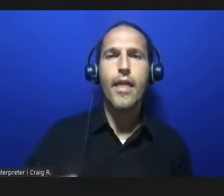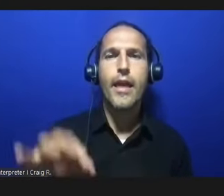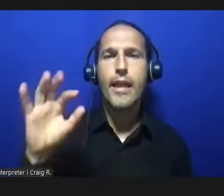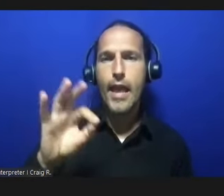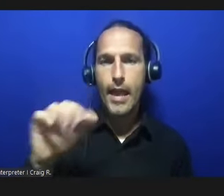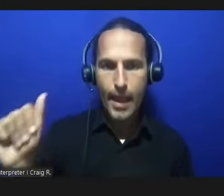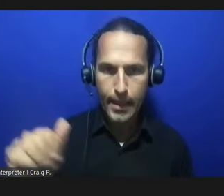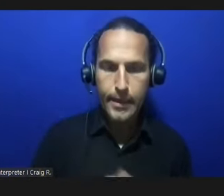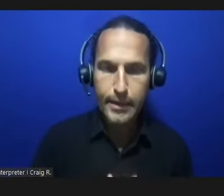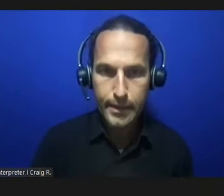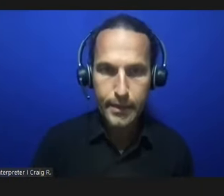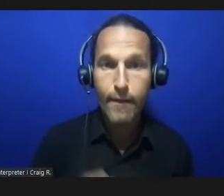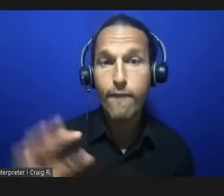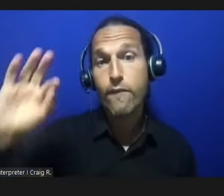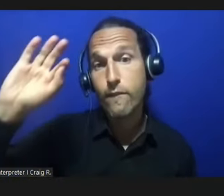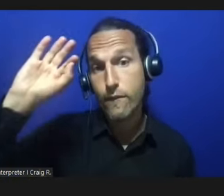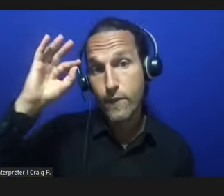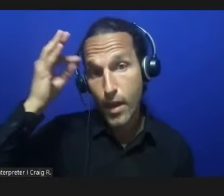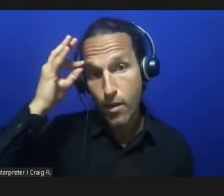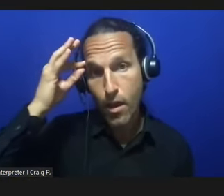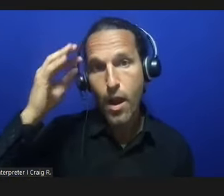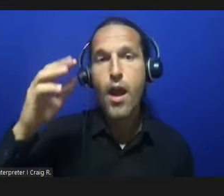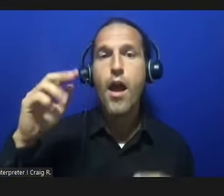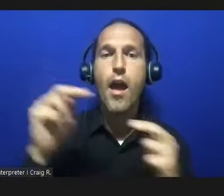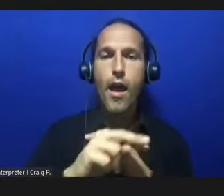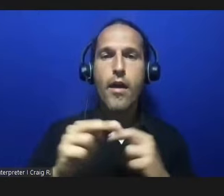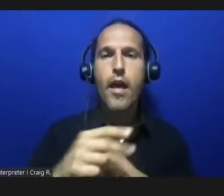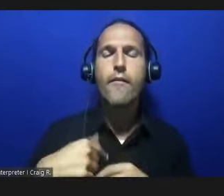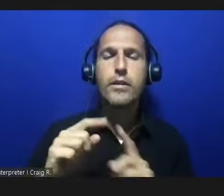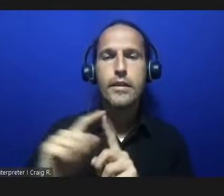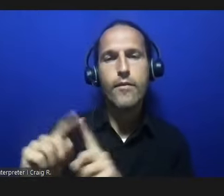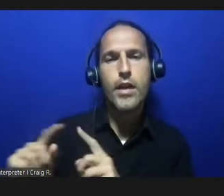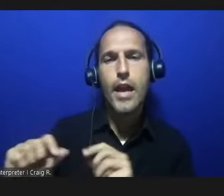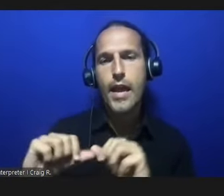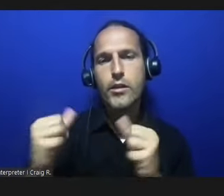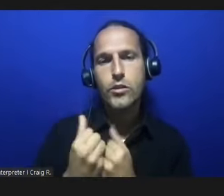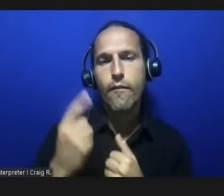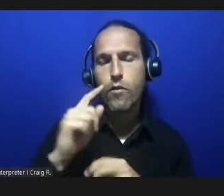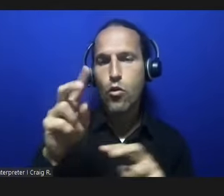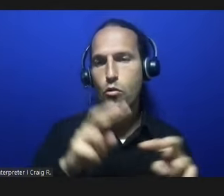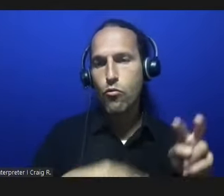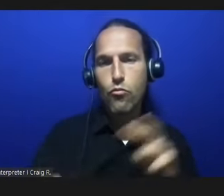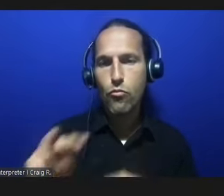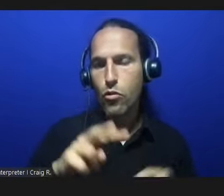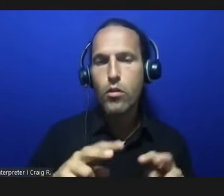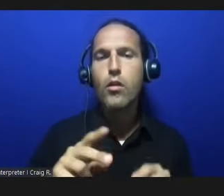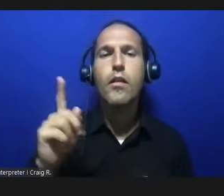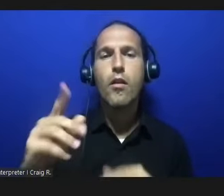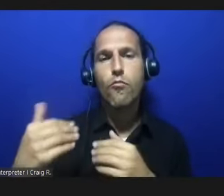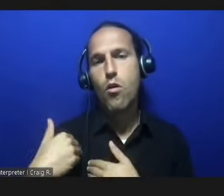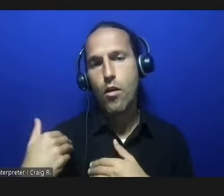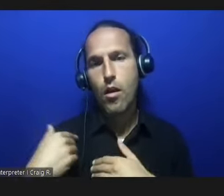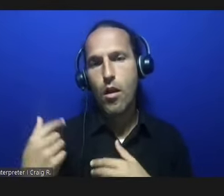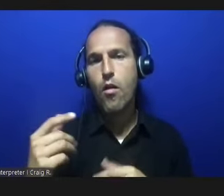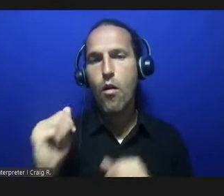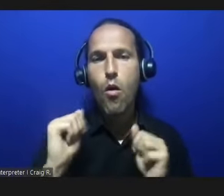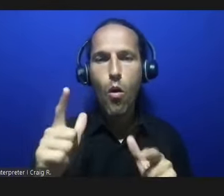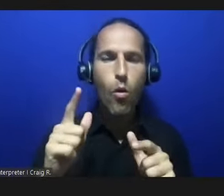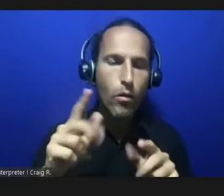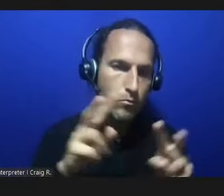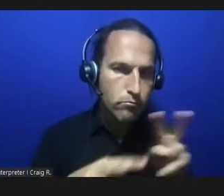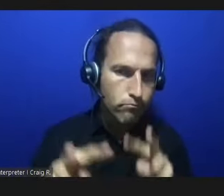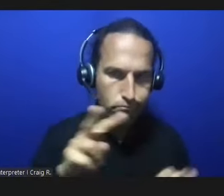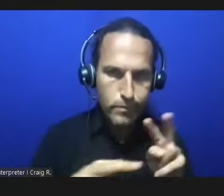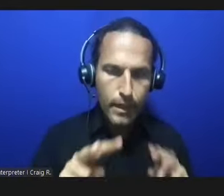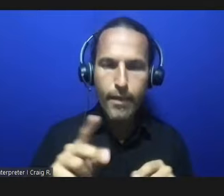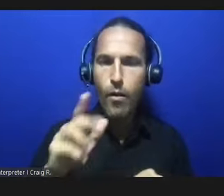The Federal Highway Administration will serve as the federal lead agency for environmental review. They are responsible for reviewing all of our analyses to confirm that